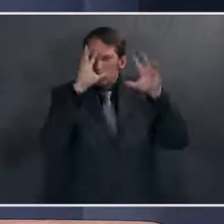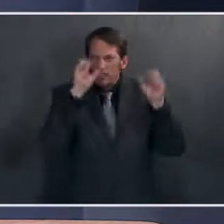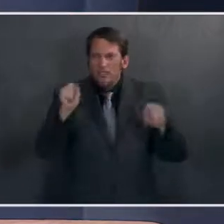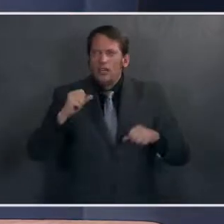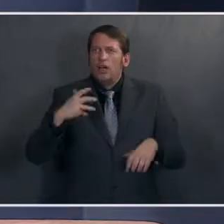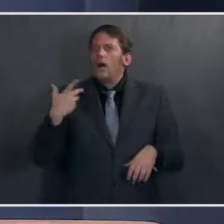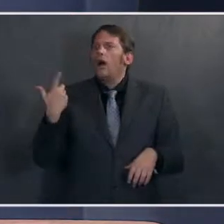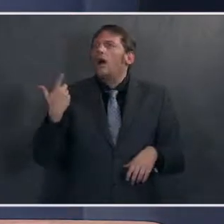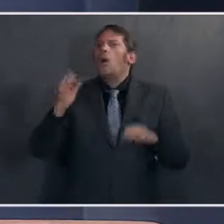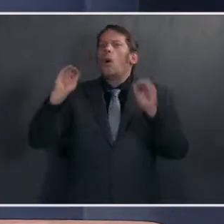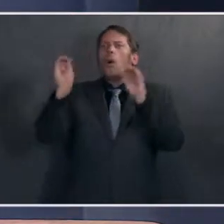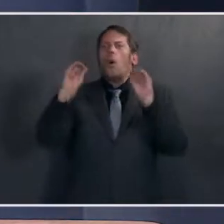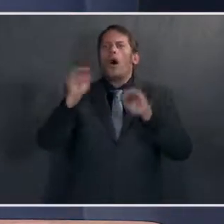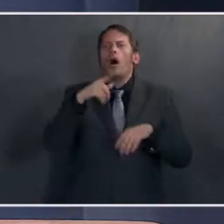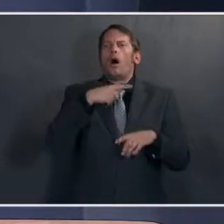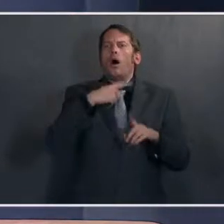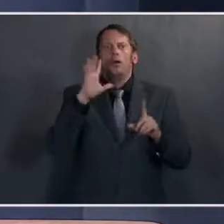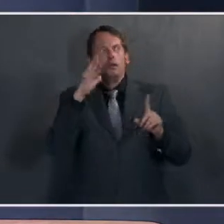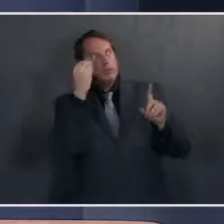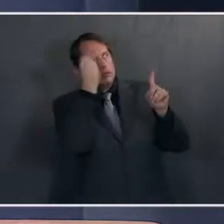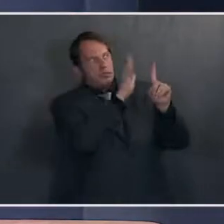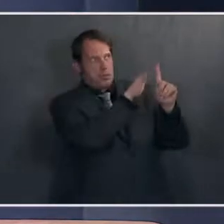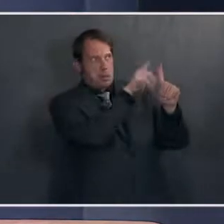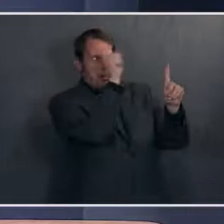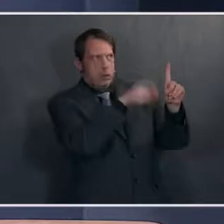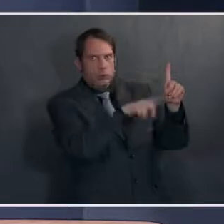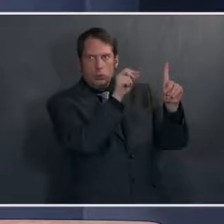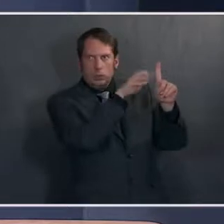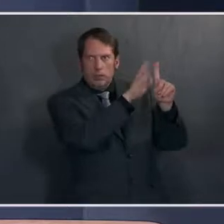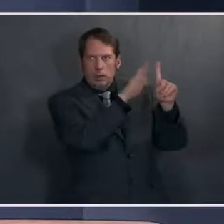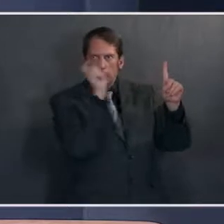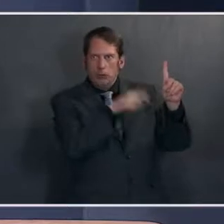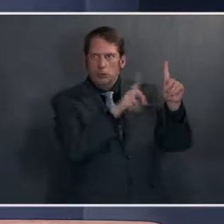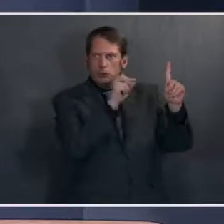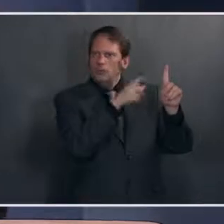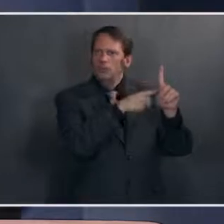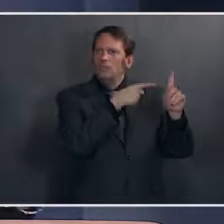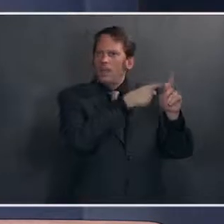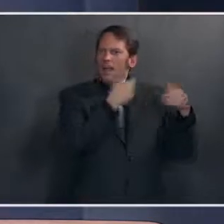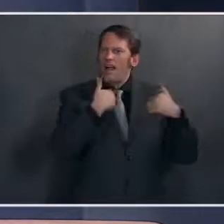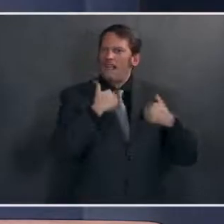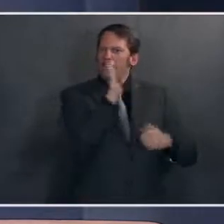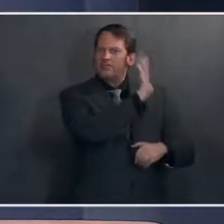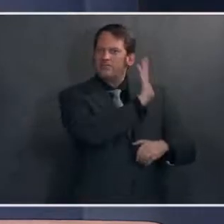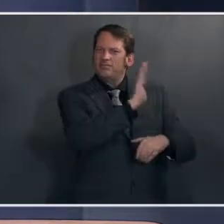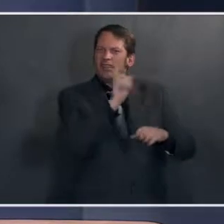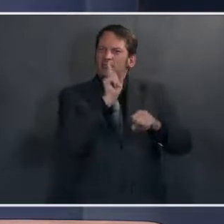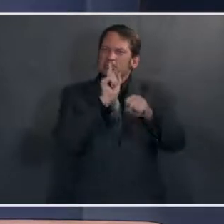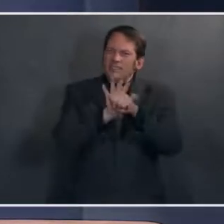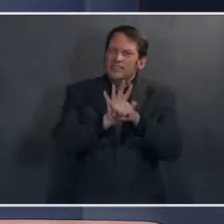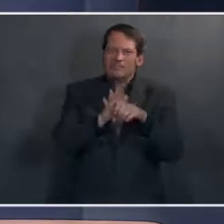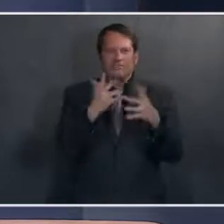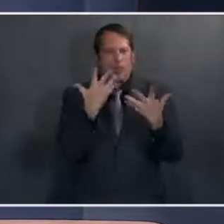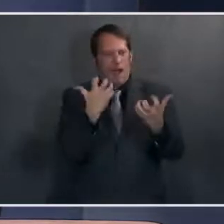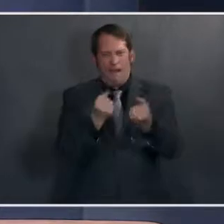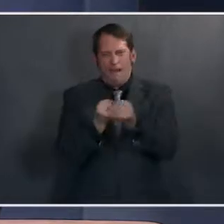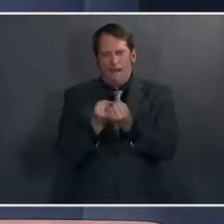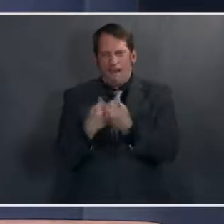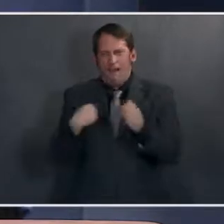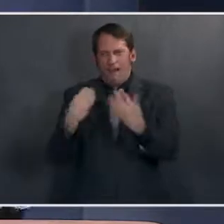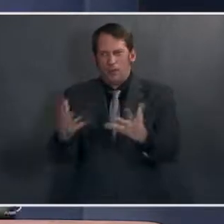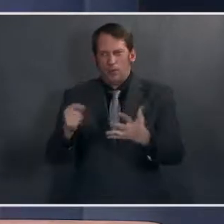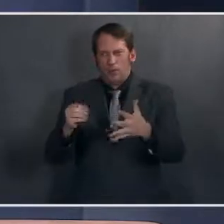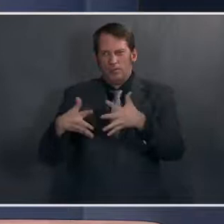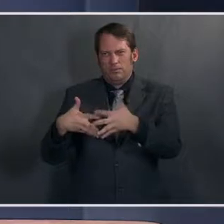or hold him back from his commitment to delivering relief to the American people. And I would point you to the fact that he talked about the importance of